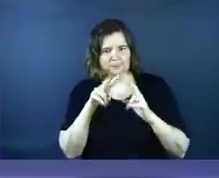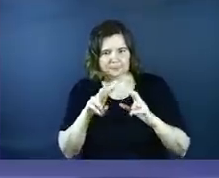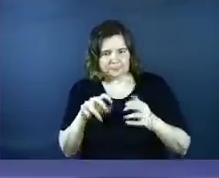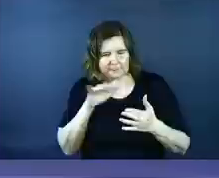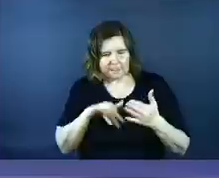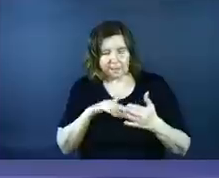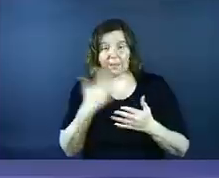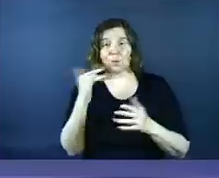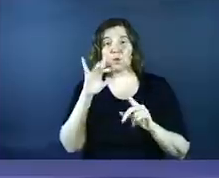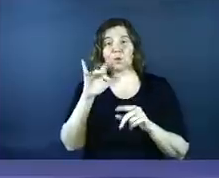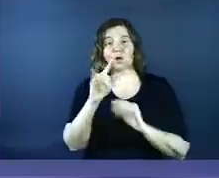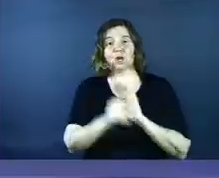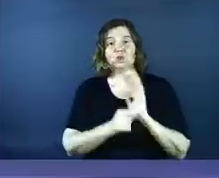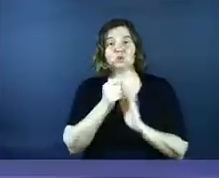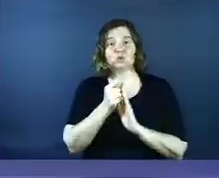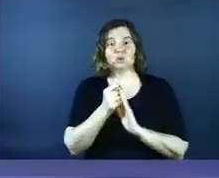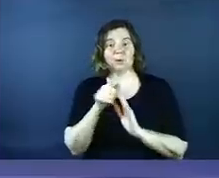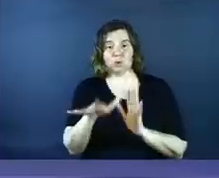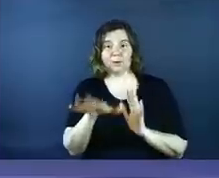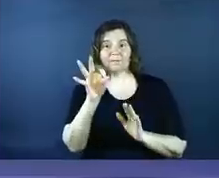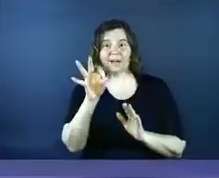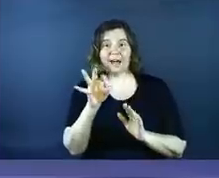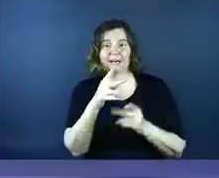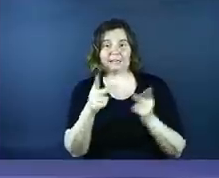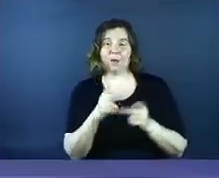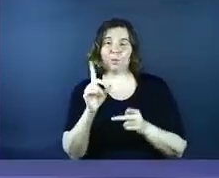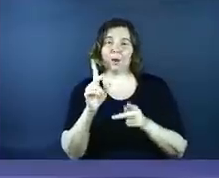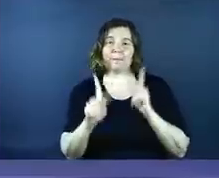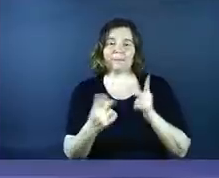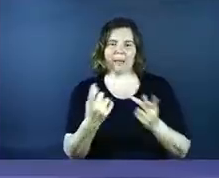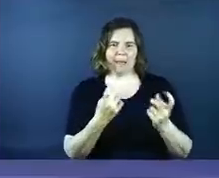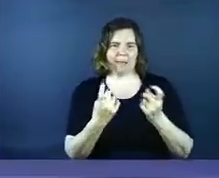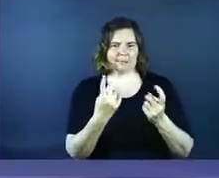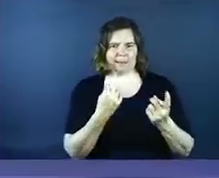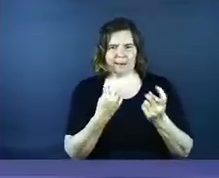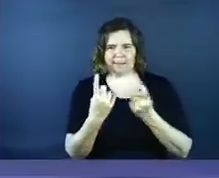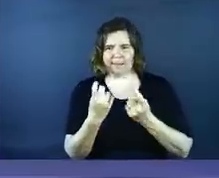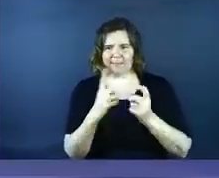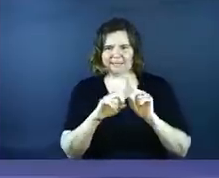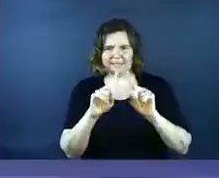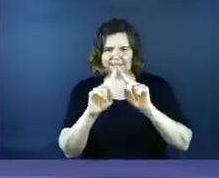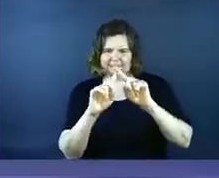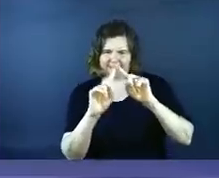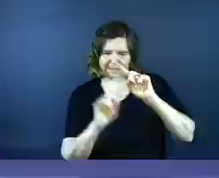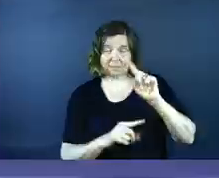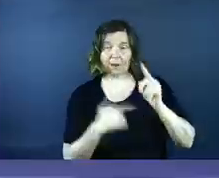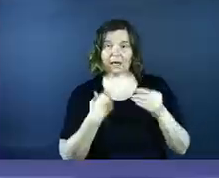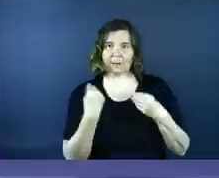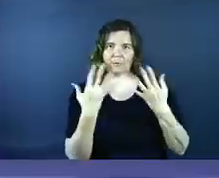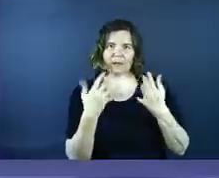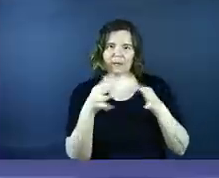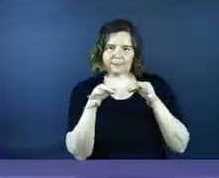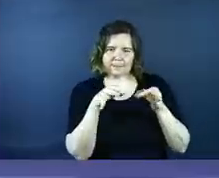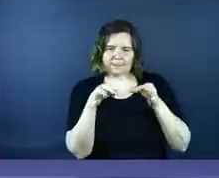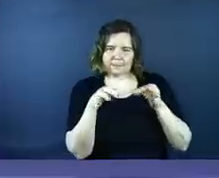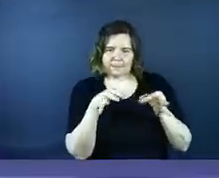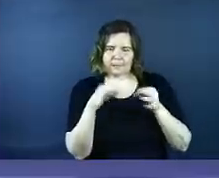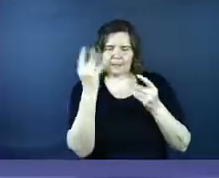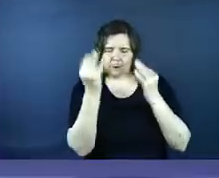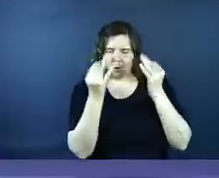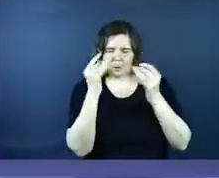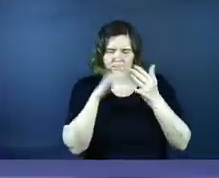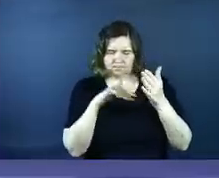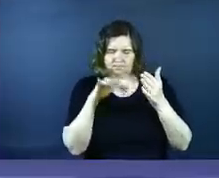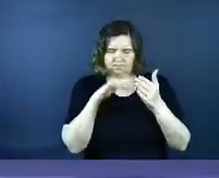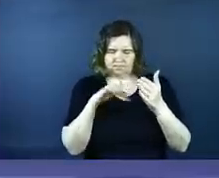on YouTube and different places and you can find spots where people are asking him this question, then asking him this question. And he provides a really well thought